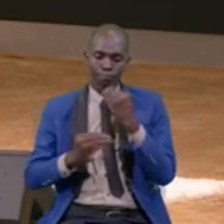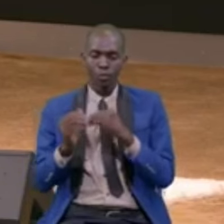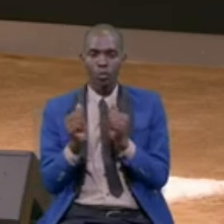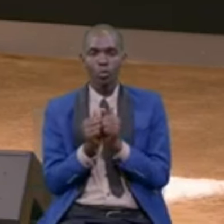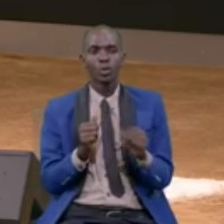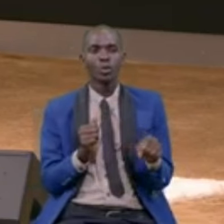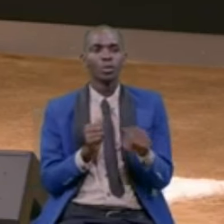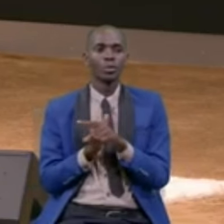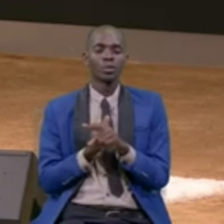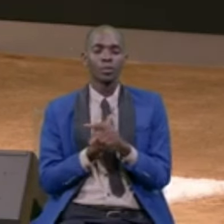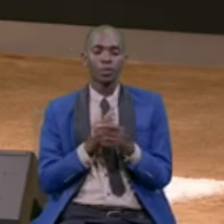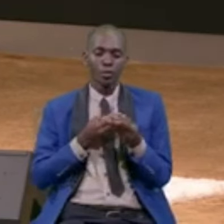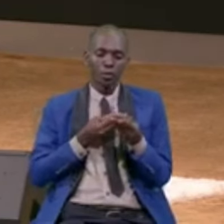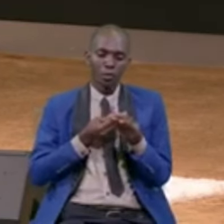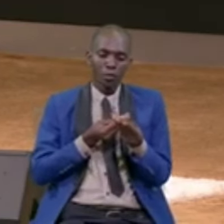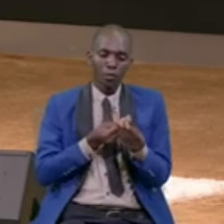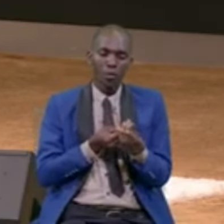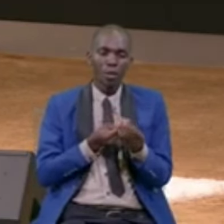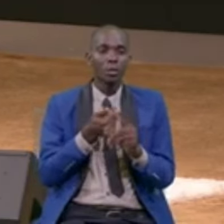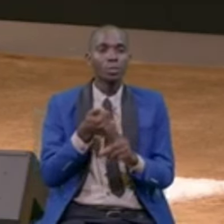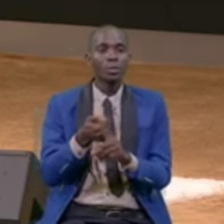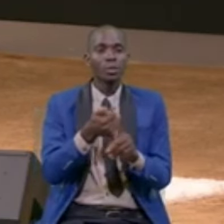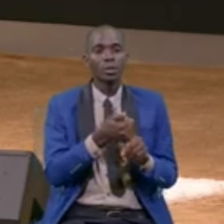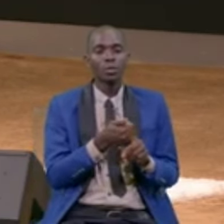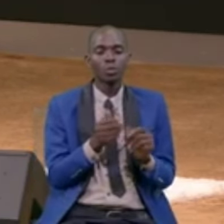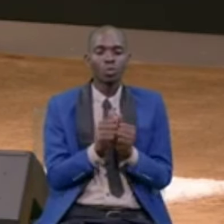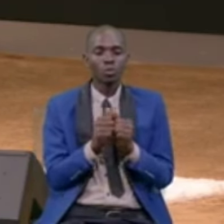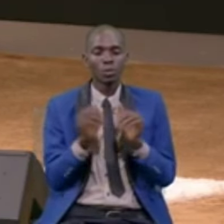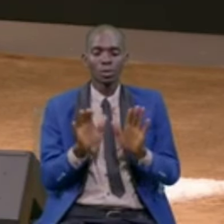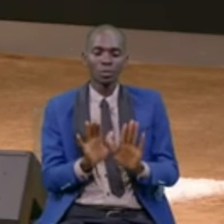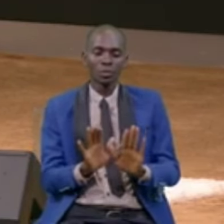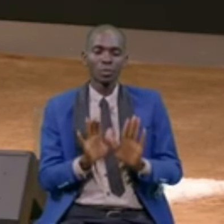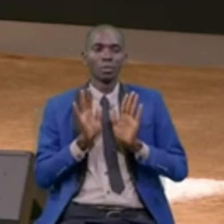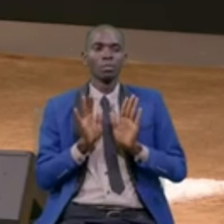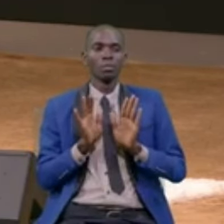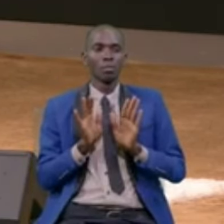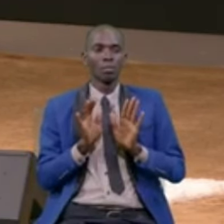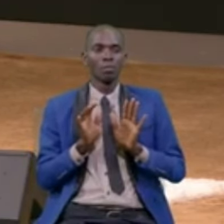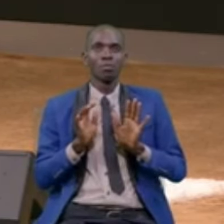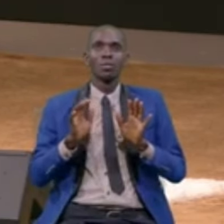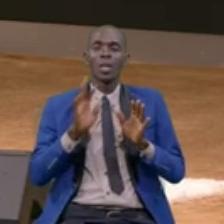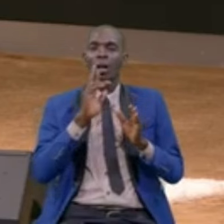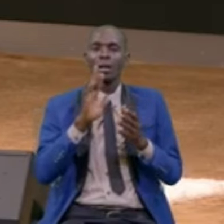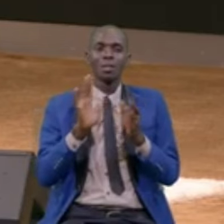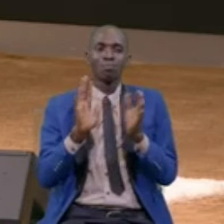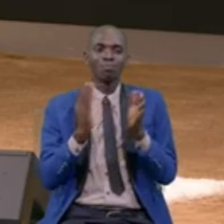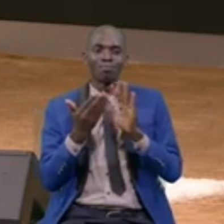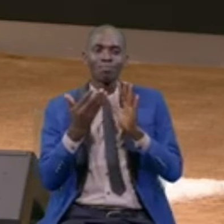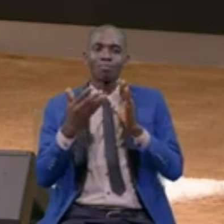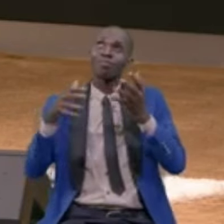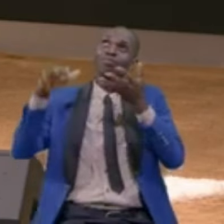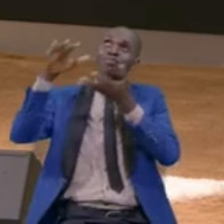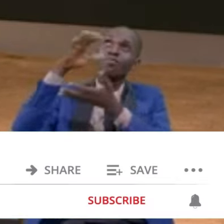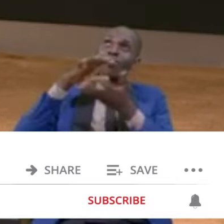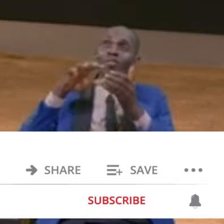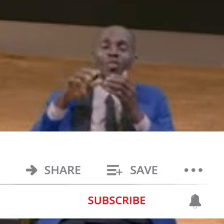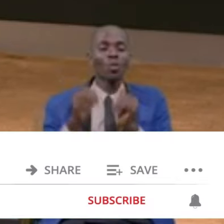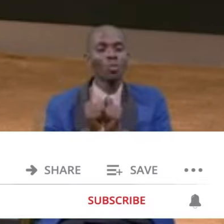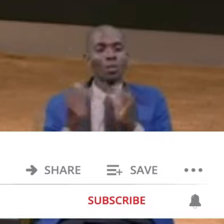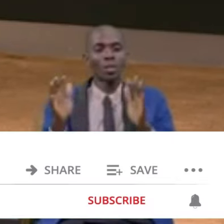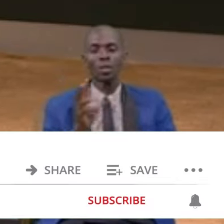feeding themselves without fear, clouds they are, without